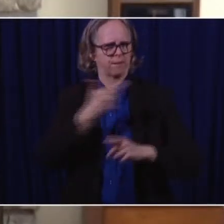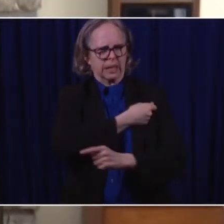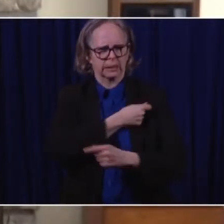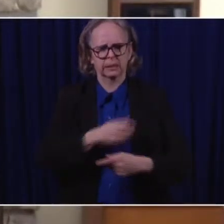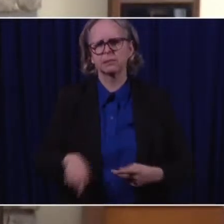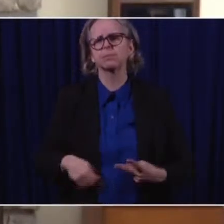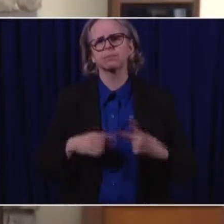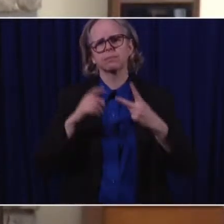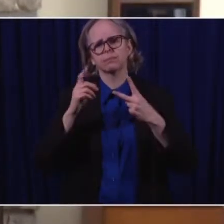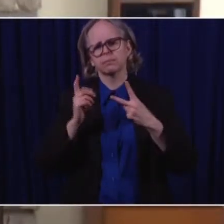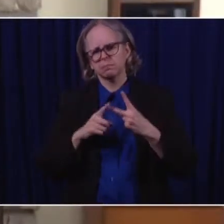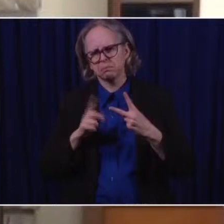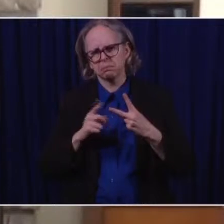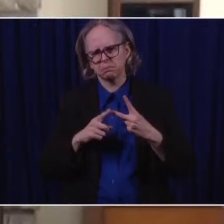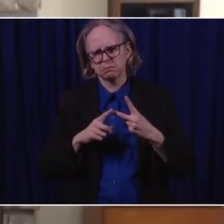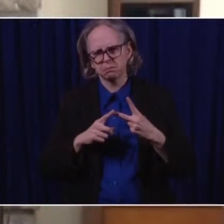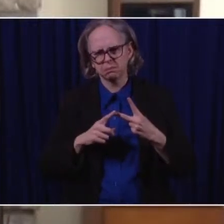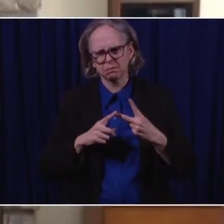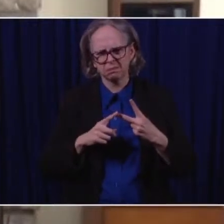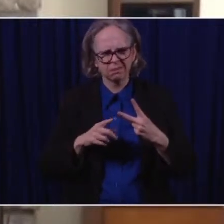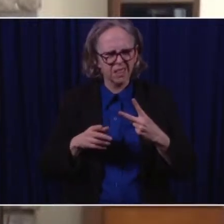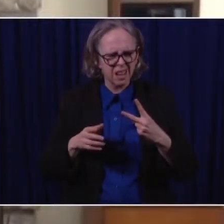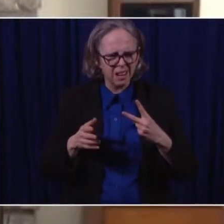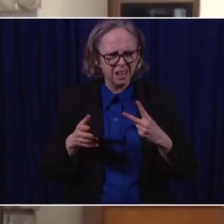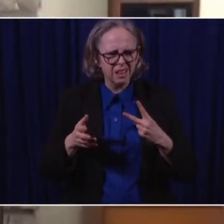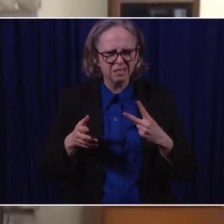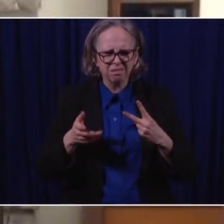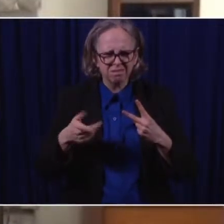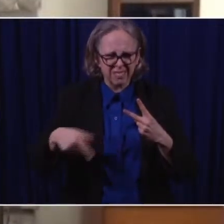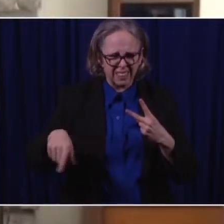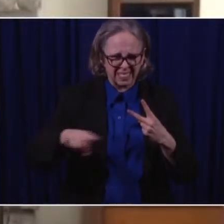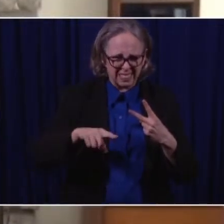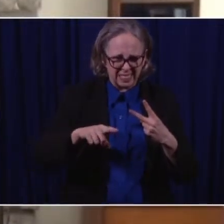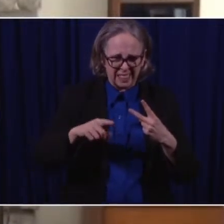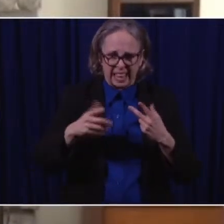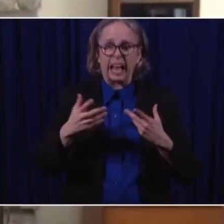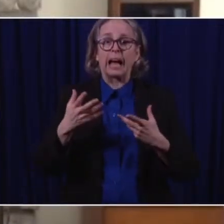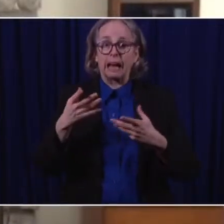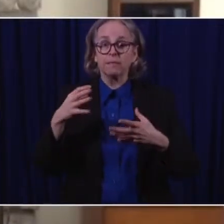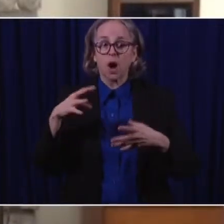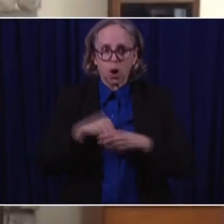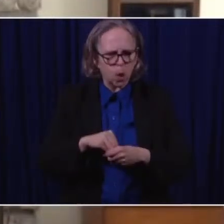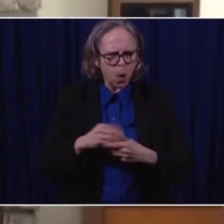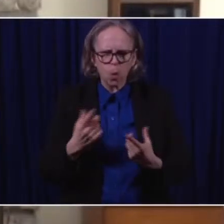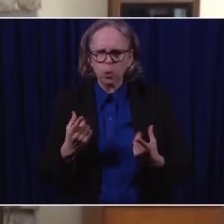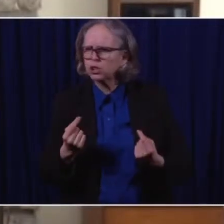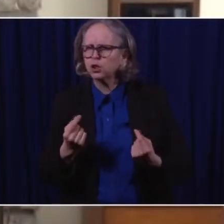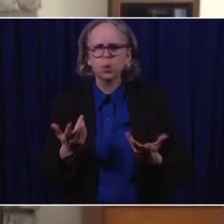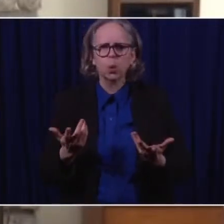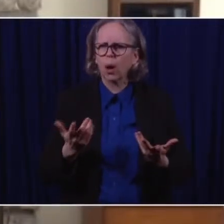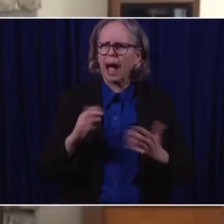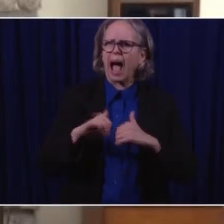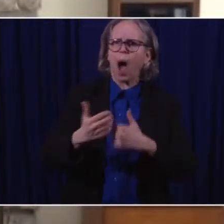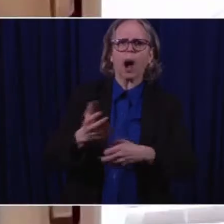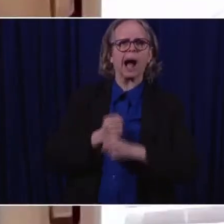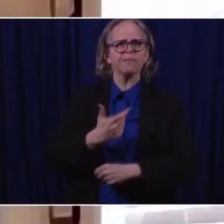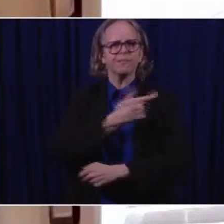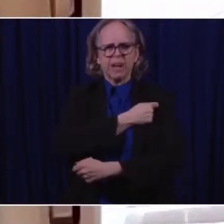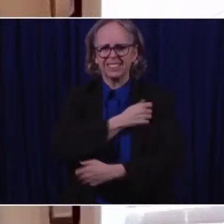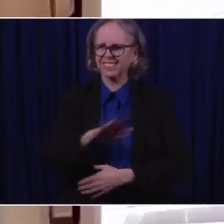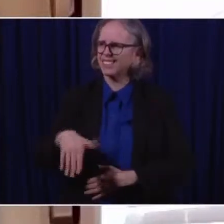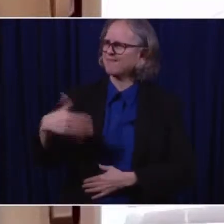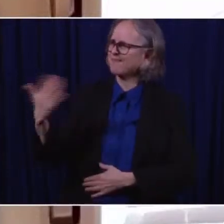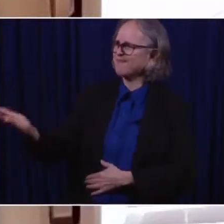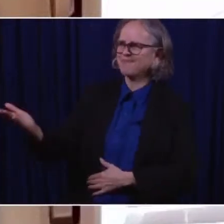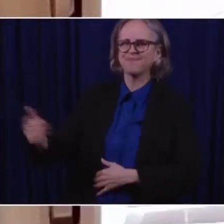to that, how these individuals can get vaccinated. Dr. Vanderhoff. Thank you very much, Governor. Well, as you've